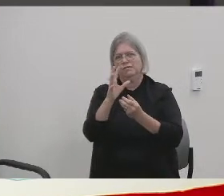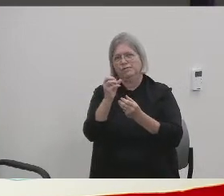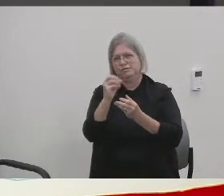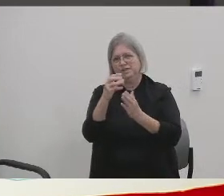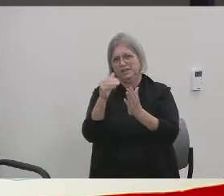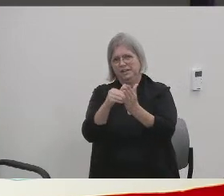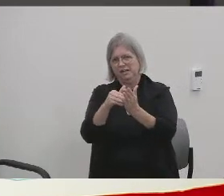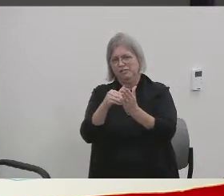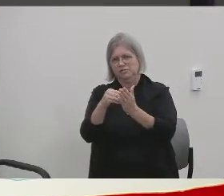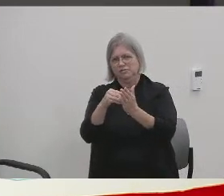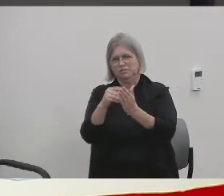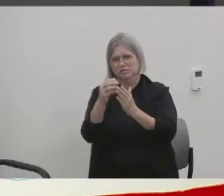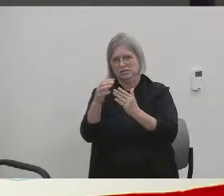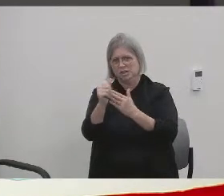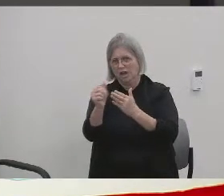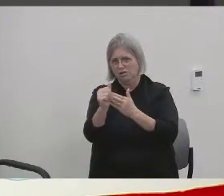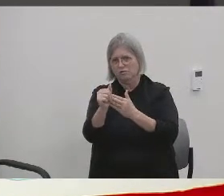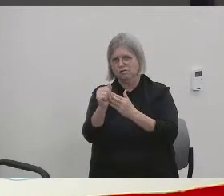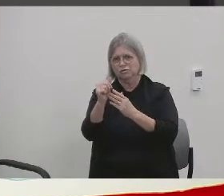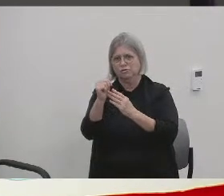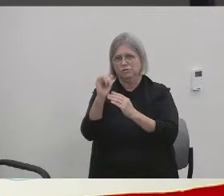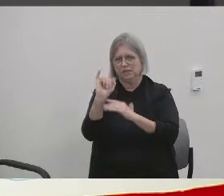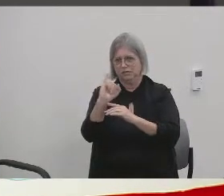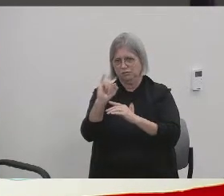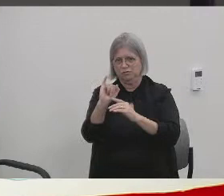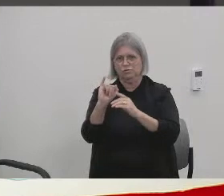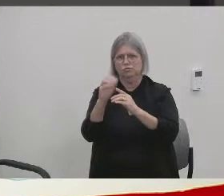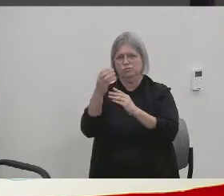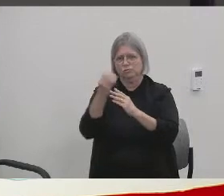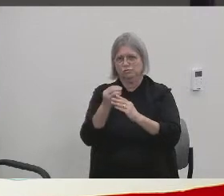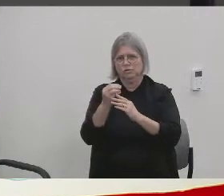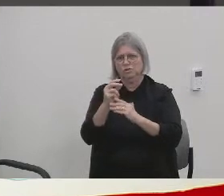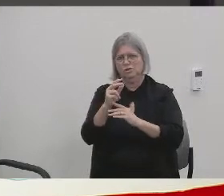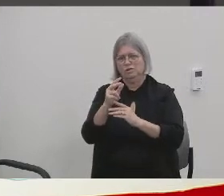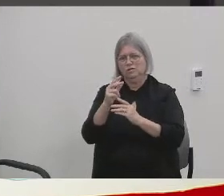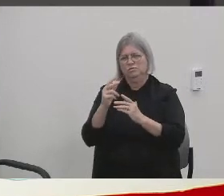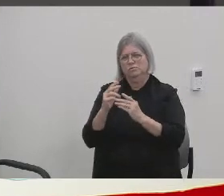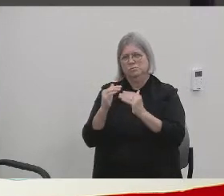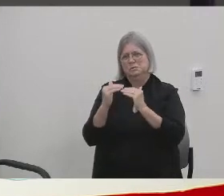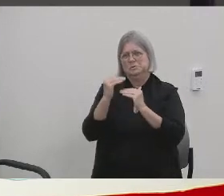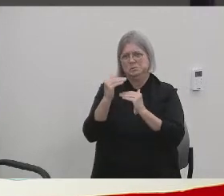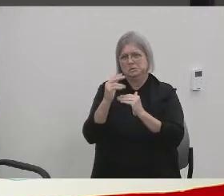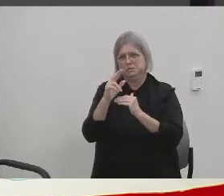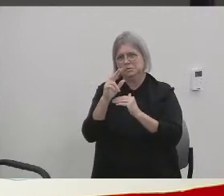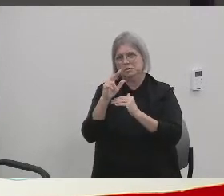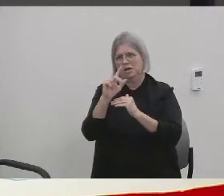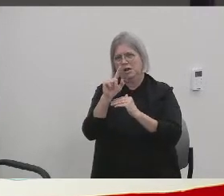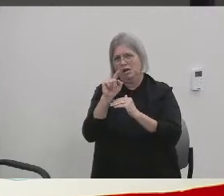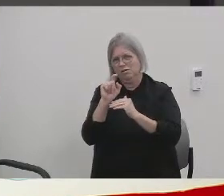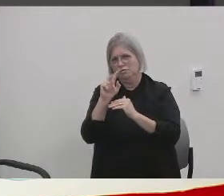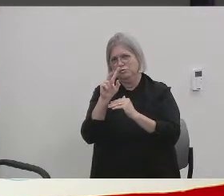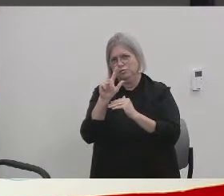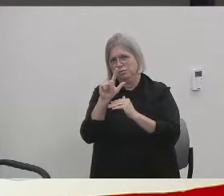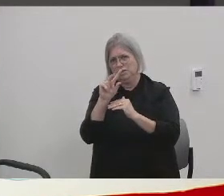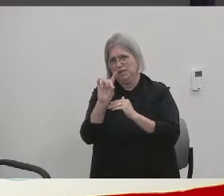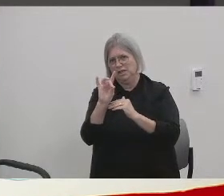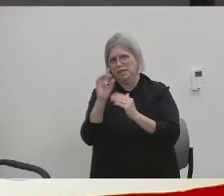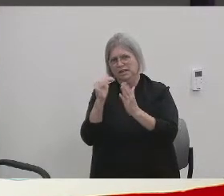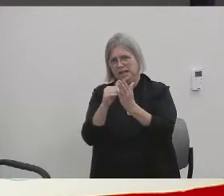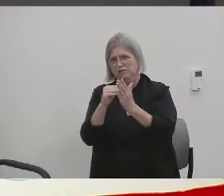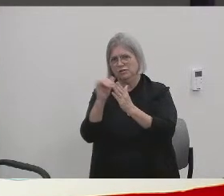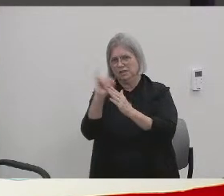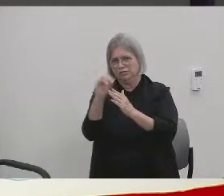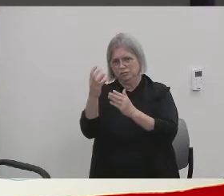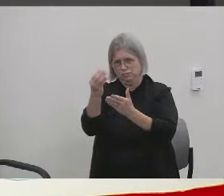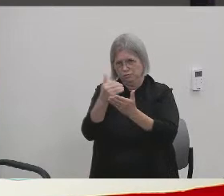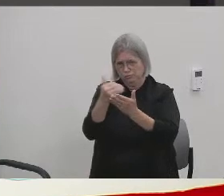month of interest. So far, through 3 months, we're at a little over $128,000 for the year. On the